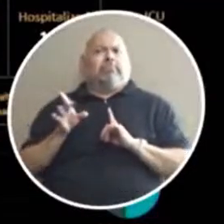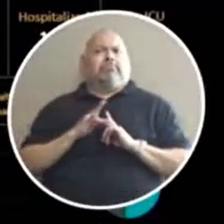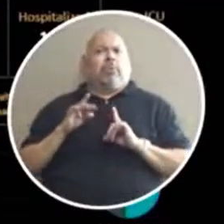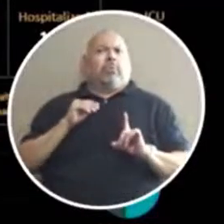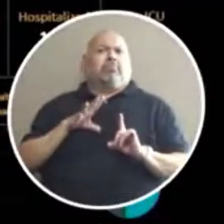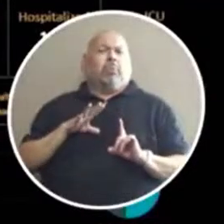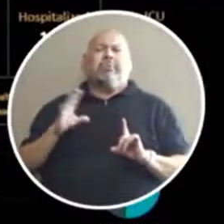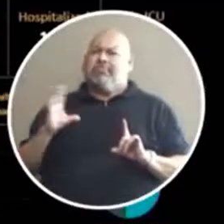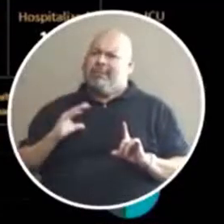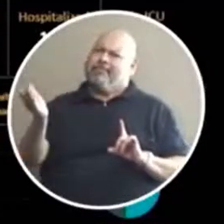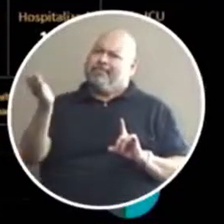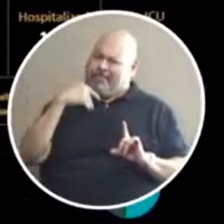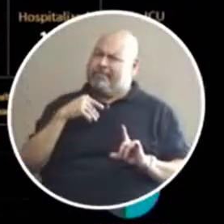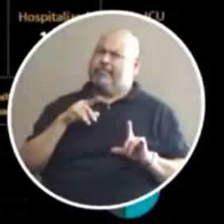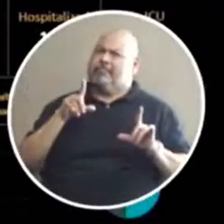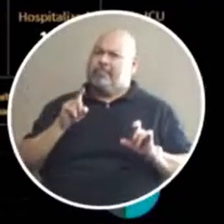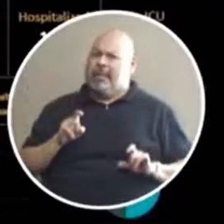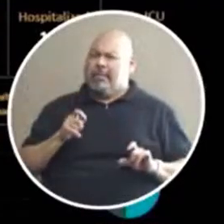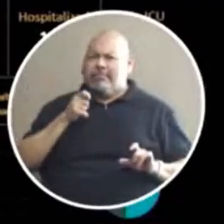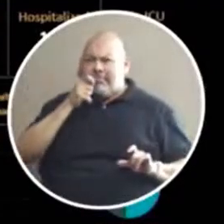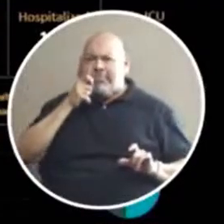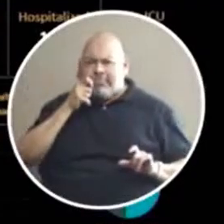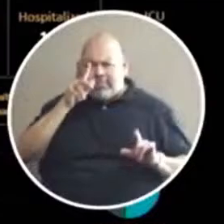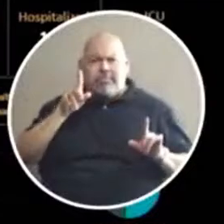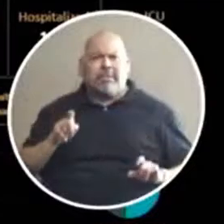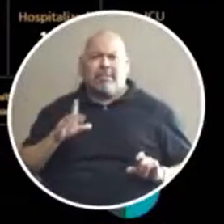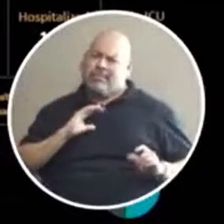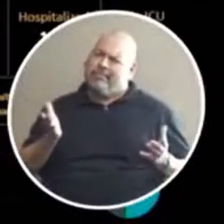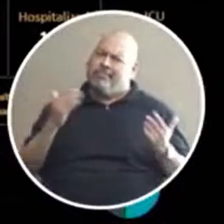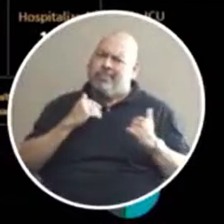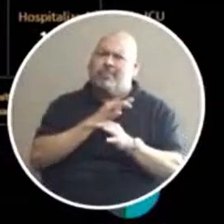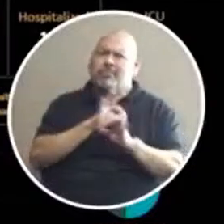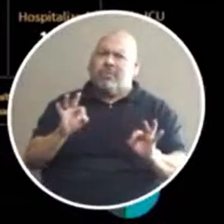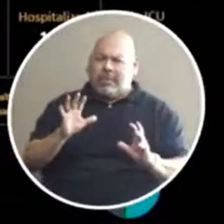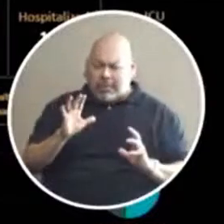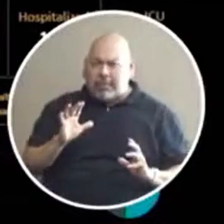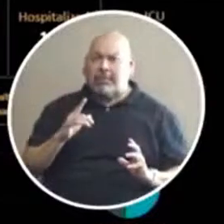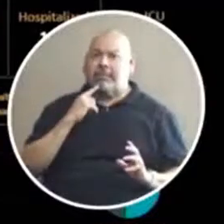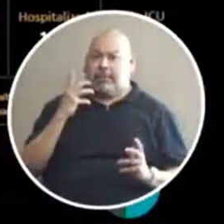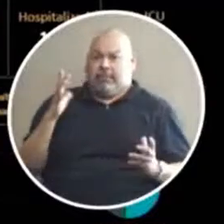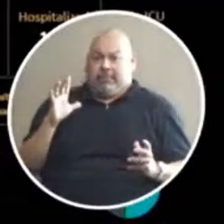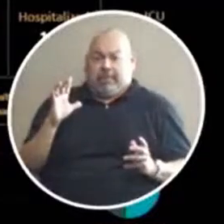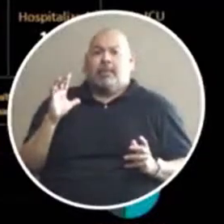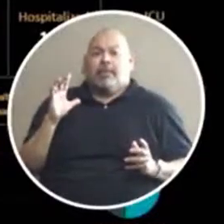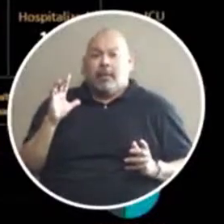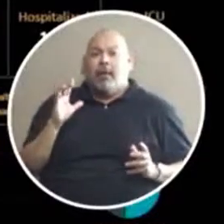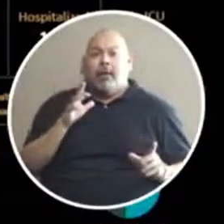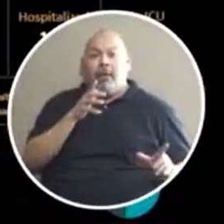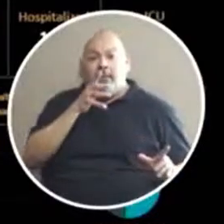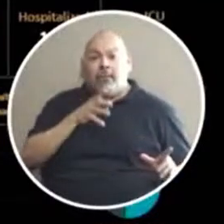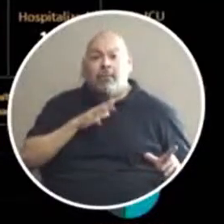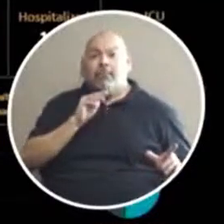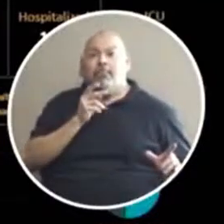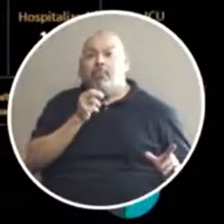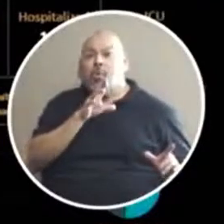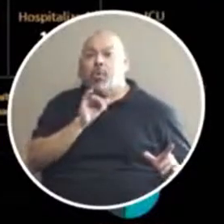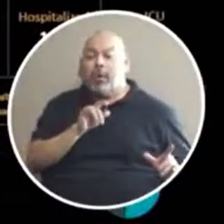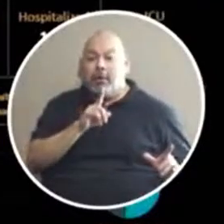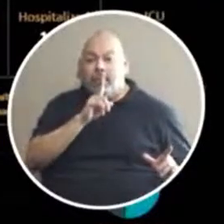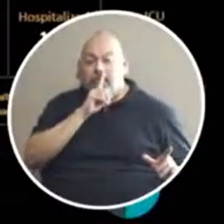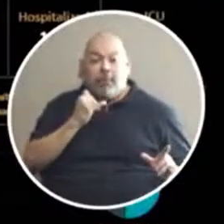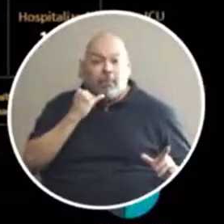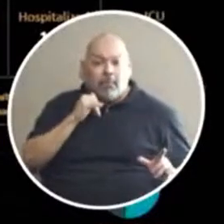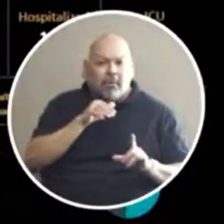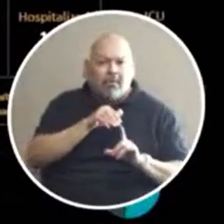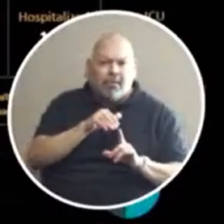please also come and get yourself tested. If, as mentioned by Ms. Mora, you don't get the call